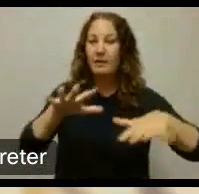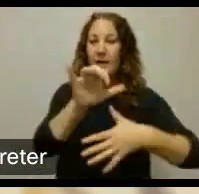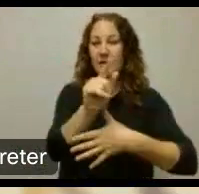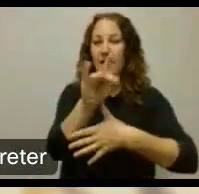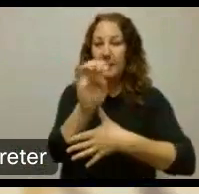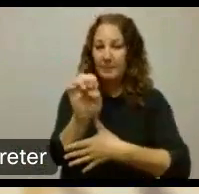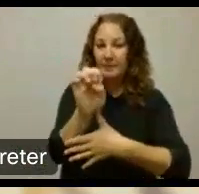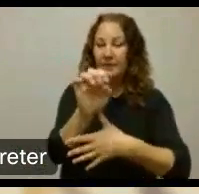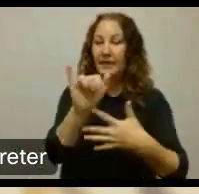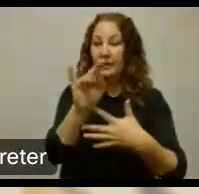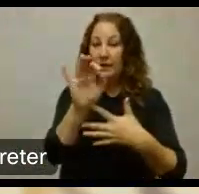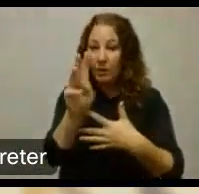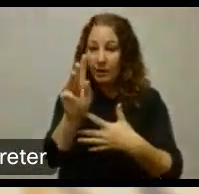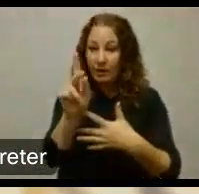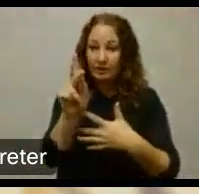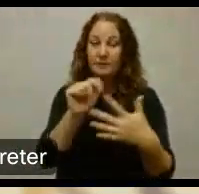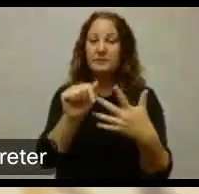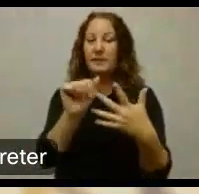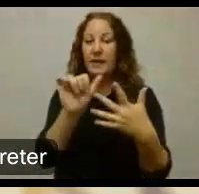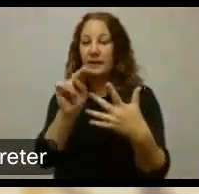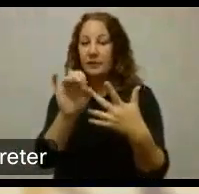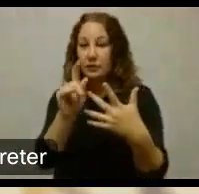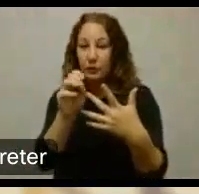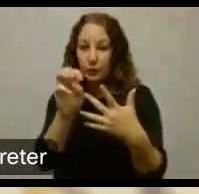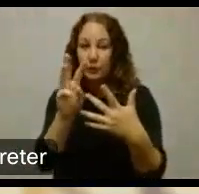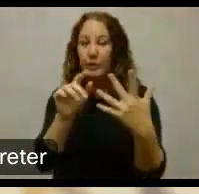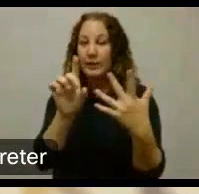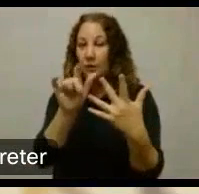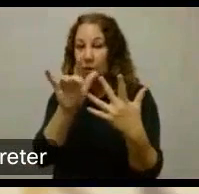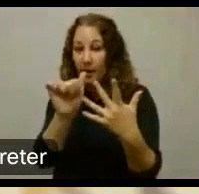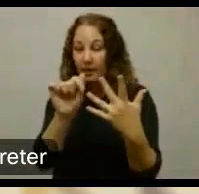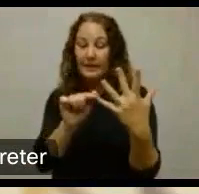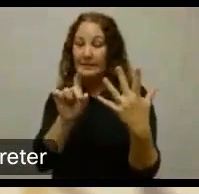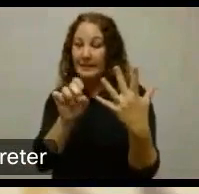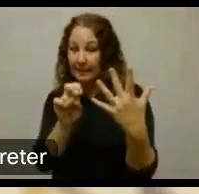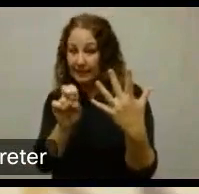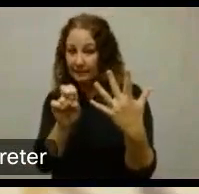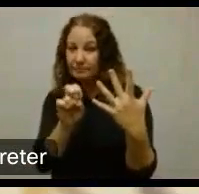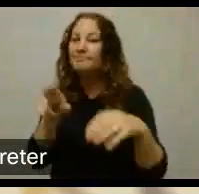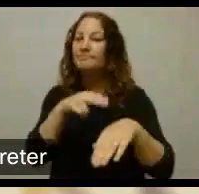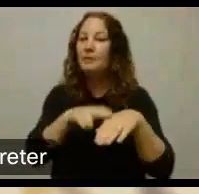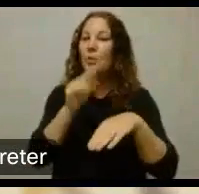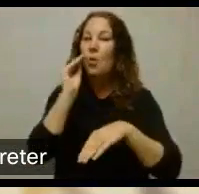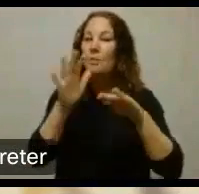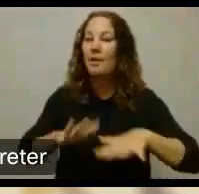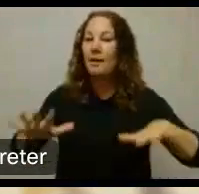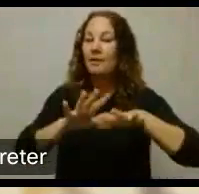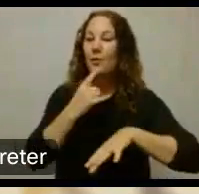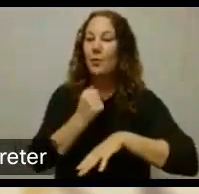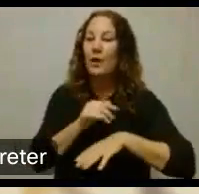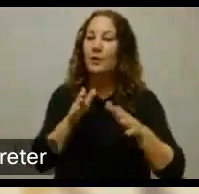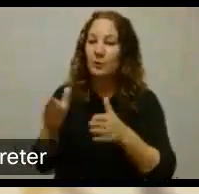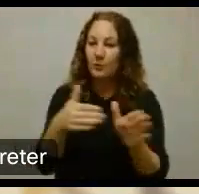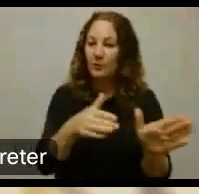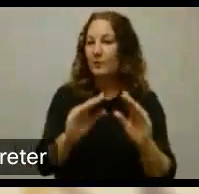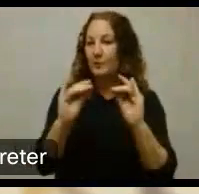Anishinaabe, Inninewak, Anishinaabe, Dakota, and Dene, and the national homeland of the Red River